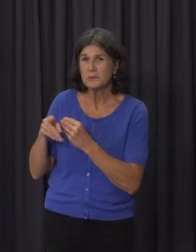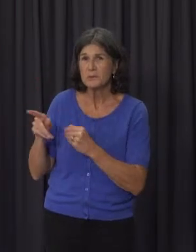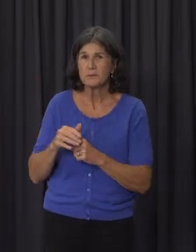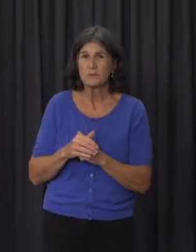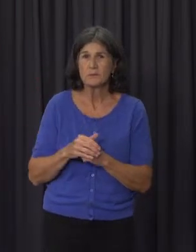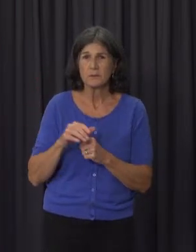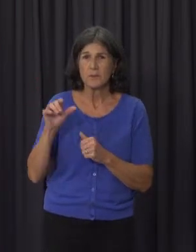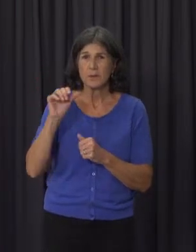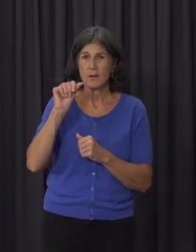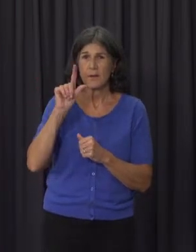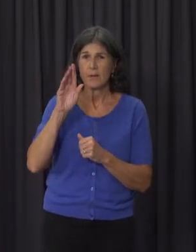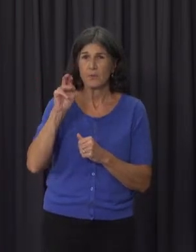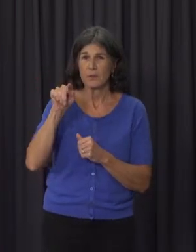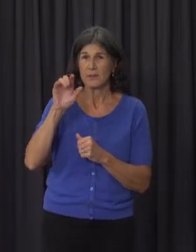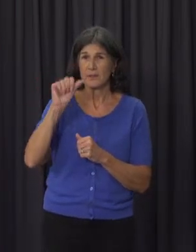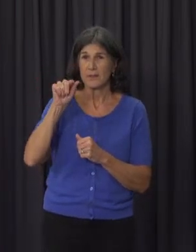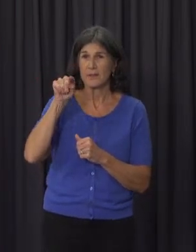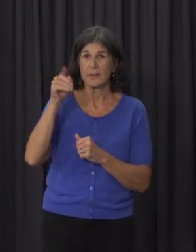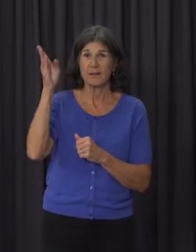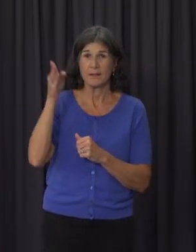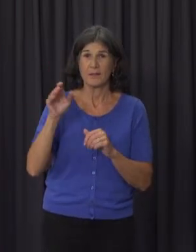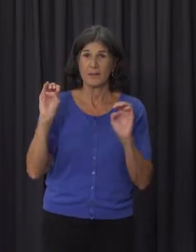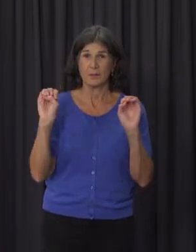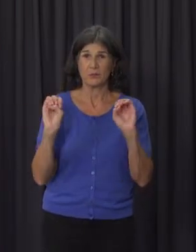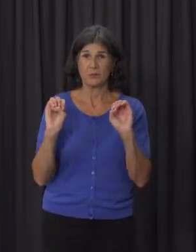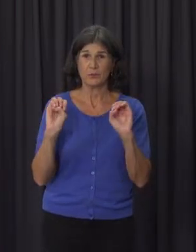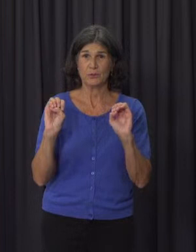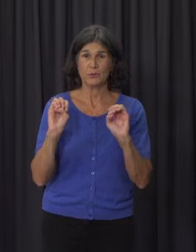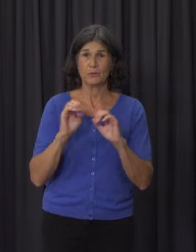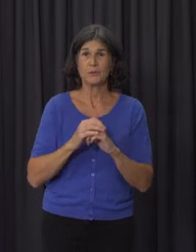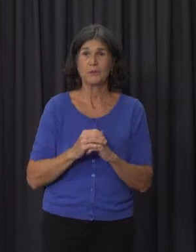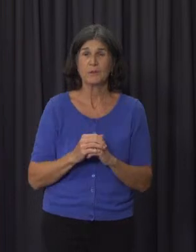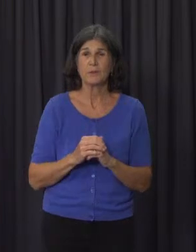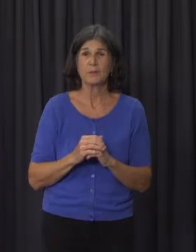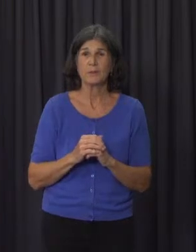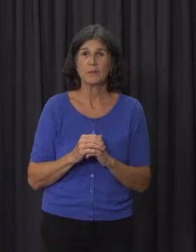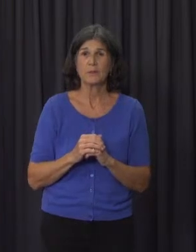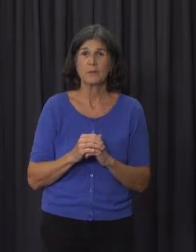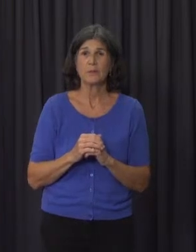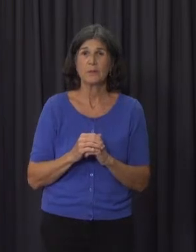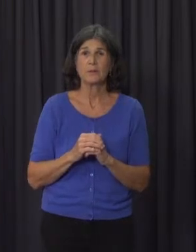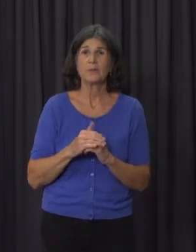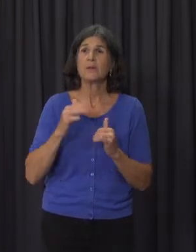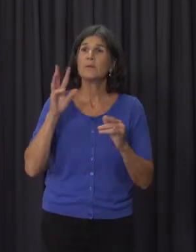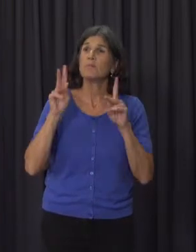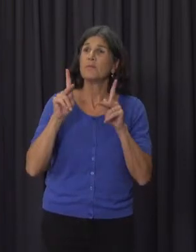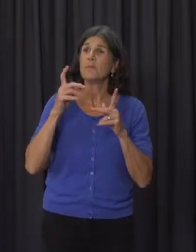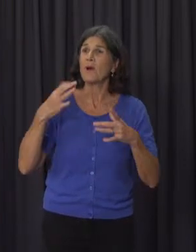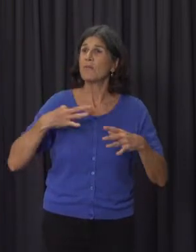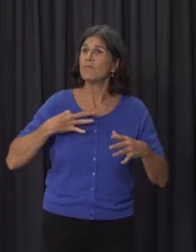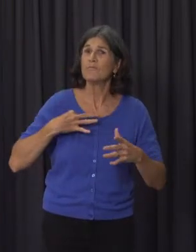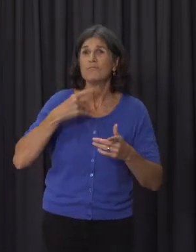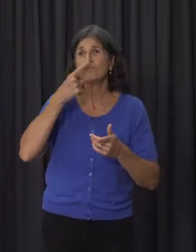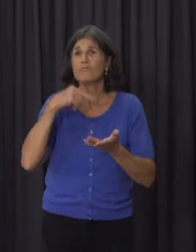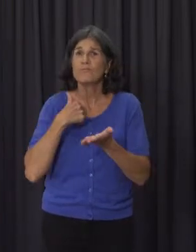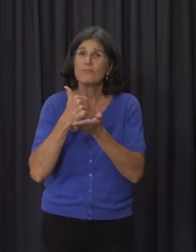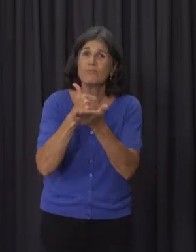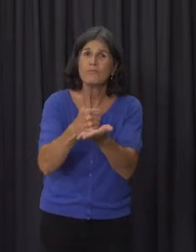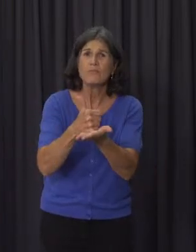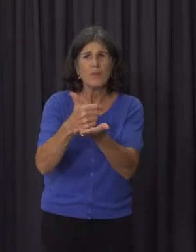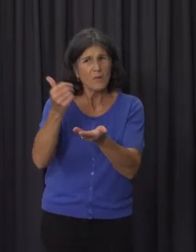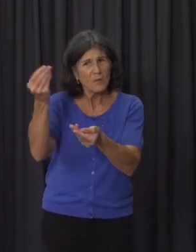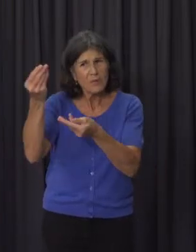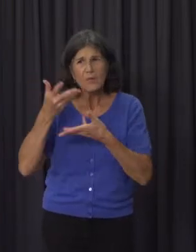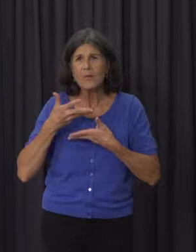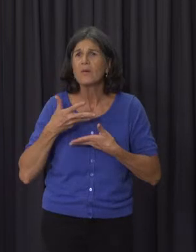alberta.ca/emergency, where people who want to help out in any way certainly can. They will be assessed by